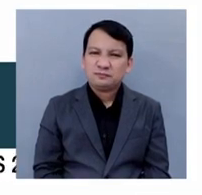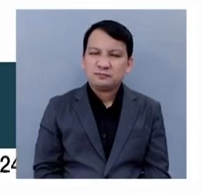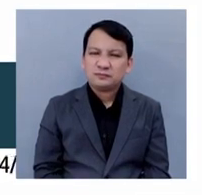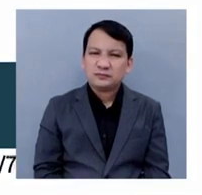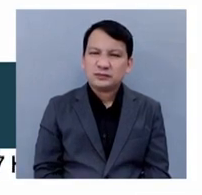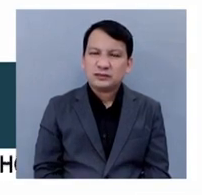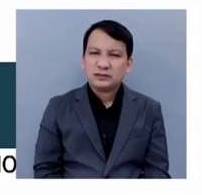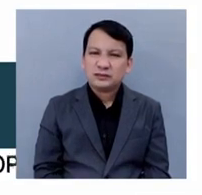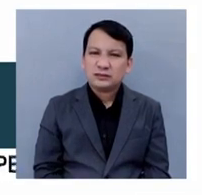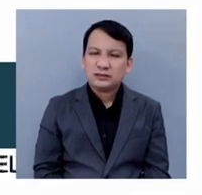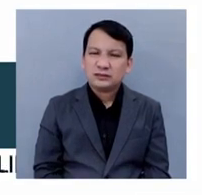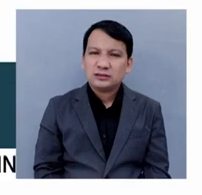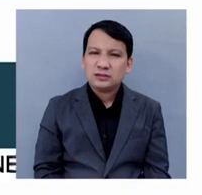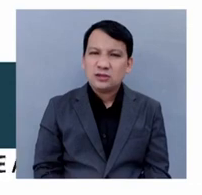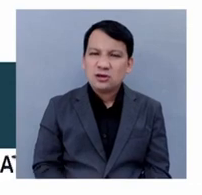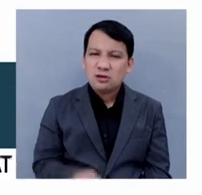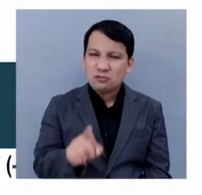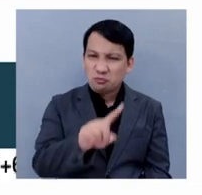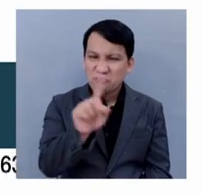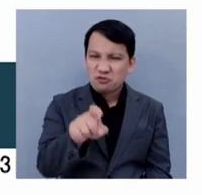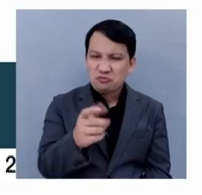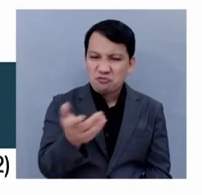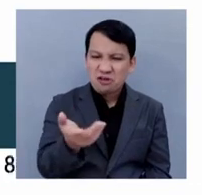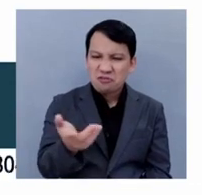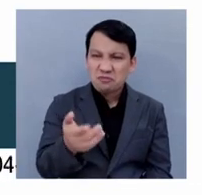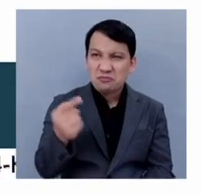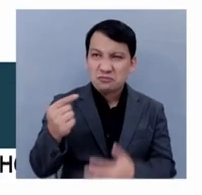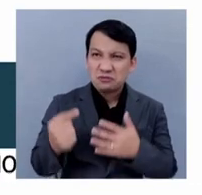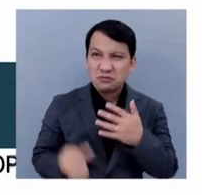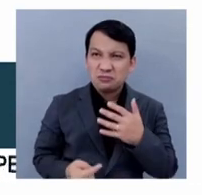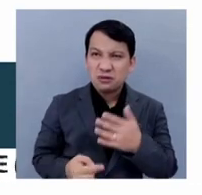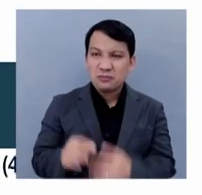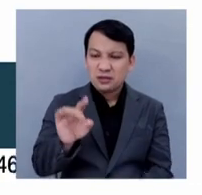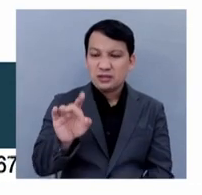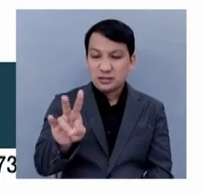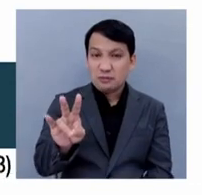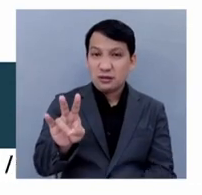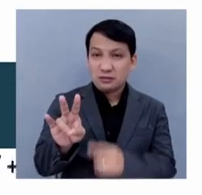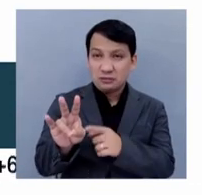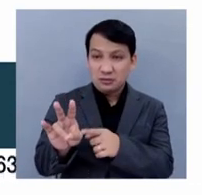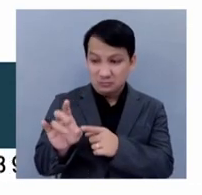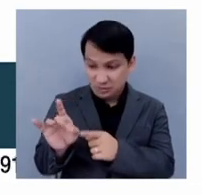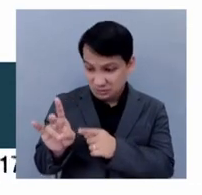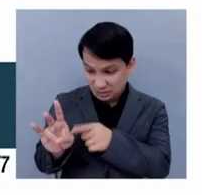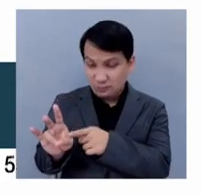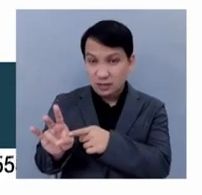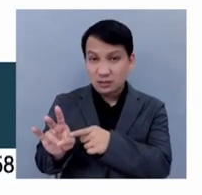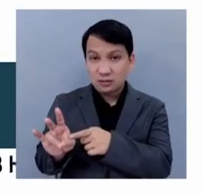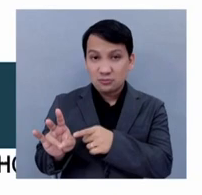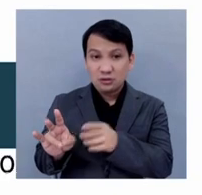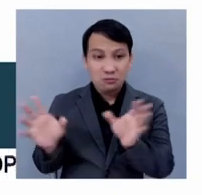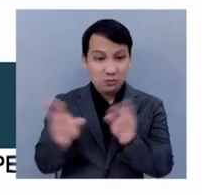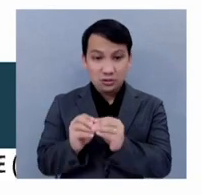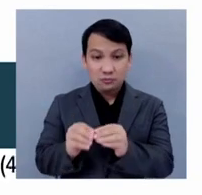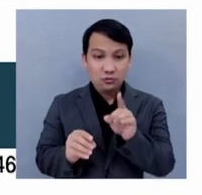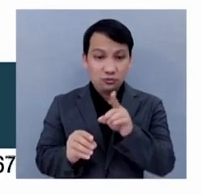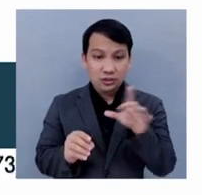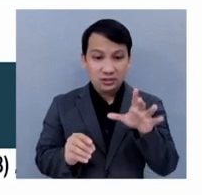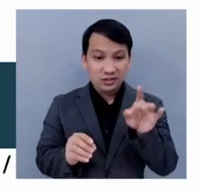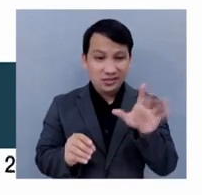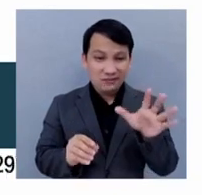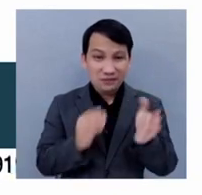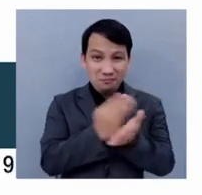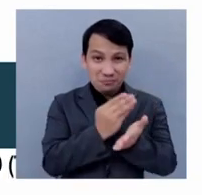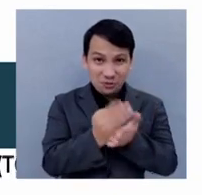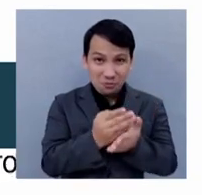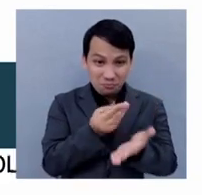what can be recovered, right? So there are 87 pending cases. The total is about 125 billion pesos. That's only as